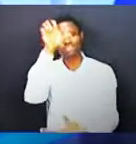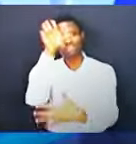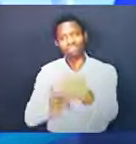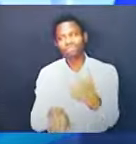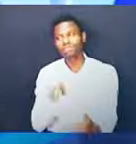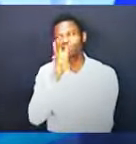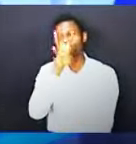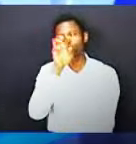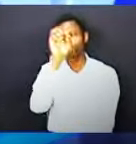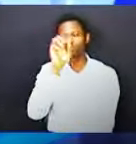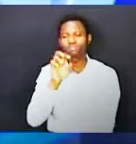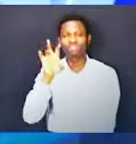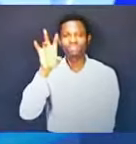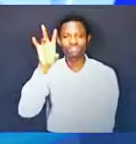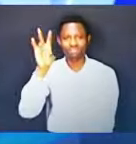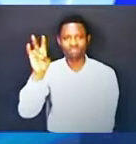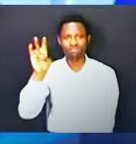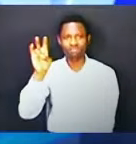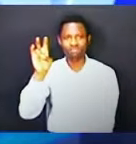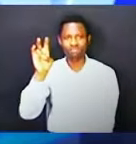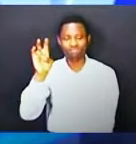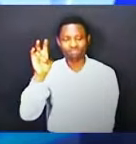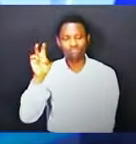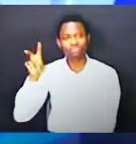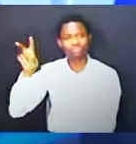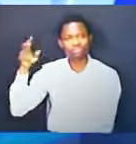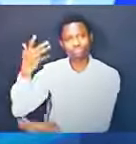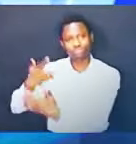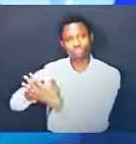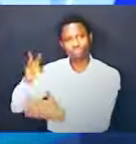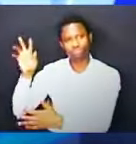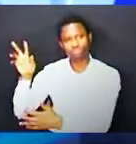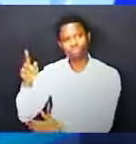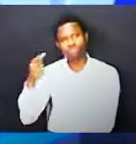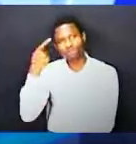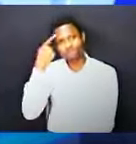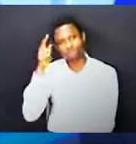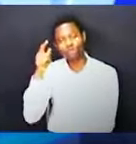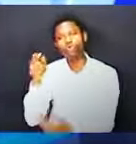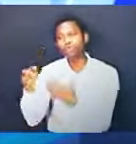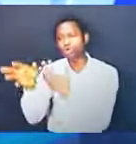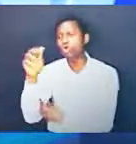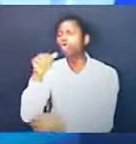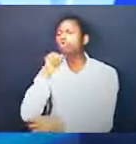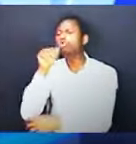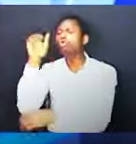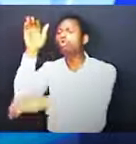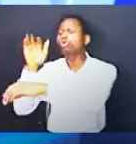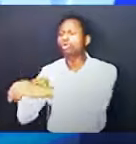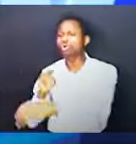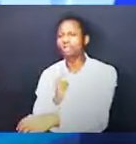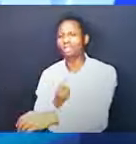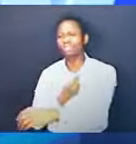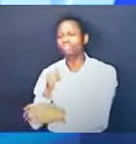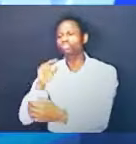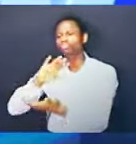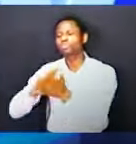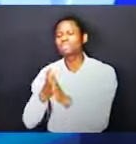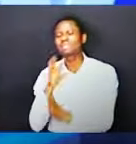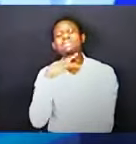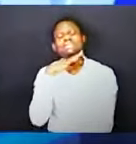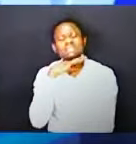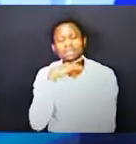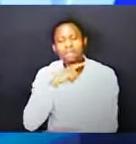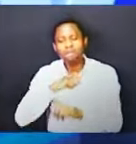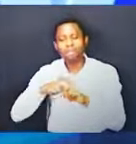1 Thessalonians 4:7. Shall we read together? Ready, go. For God did not call us to be impure, but